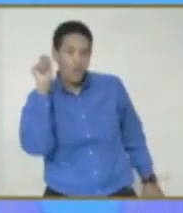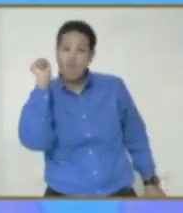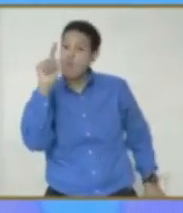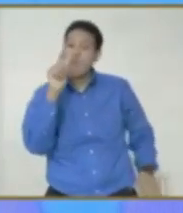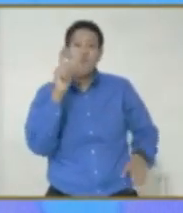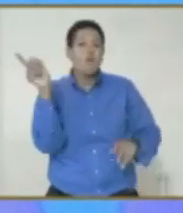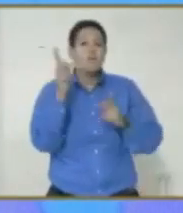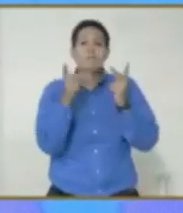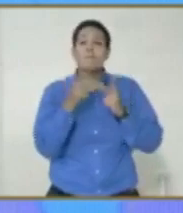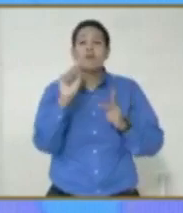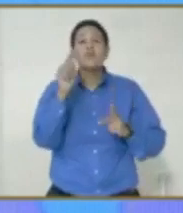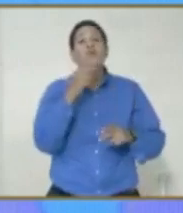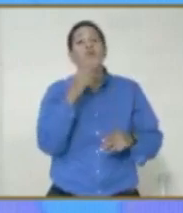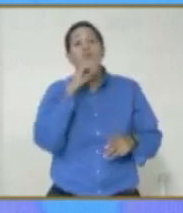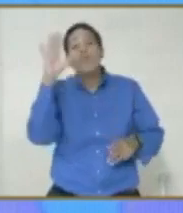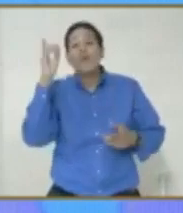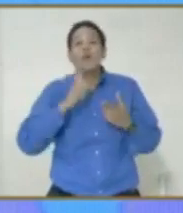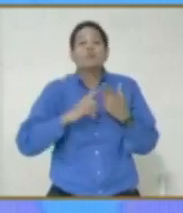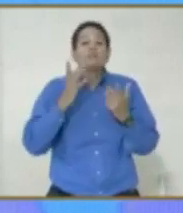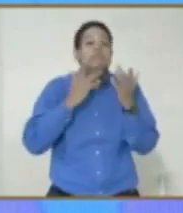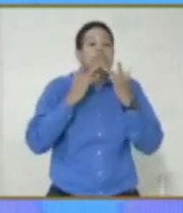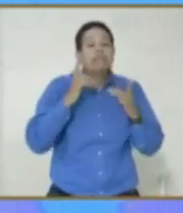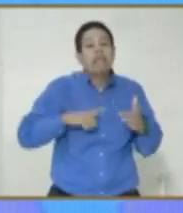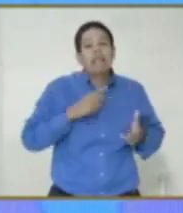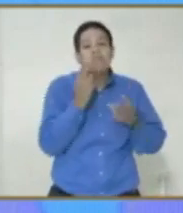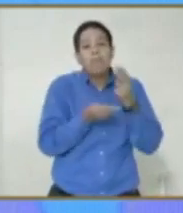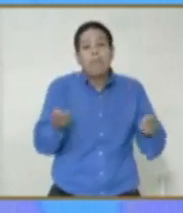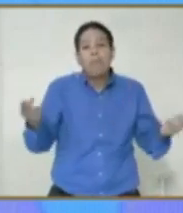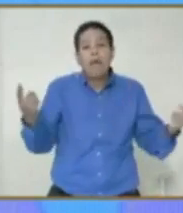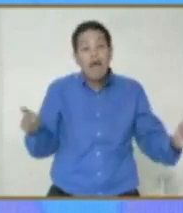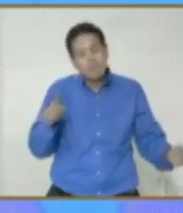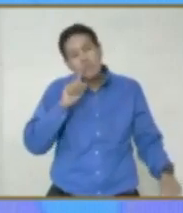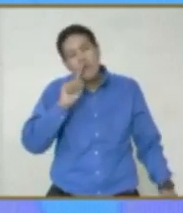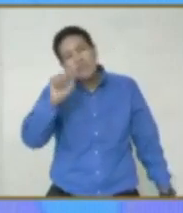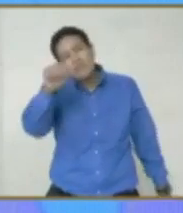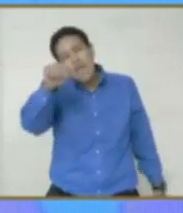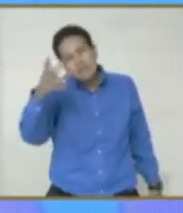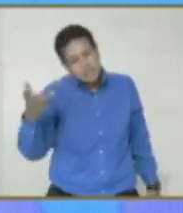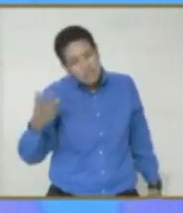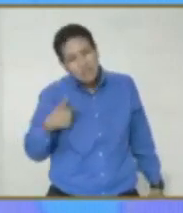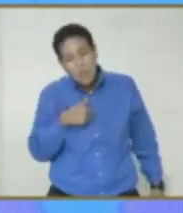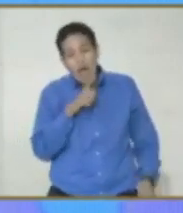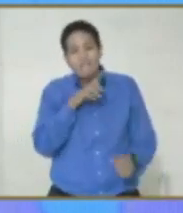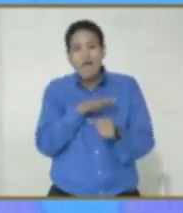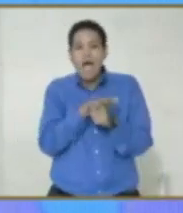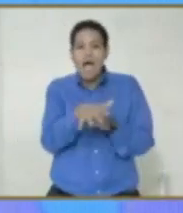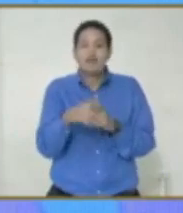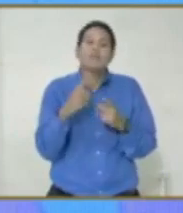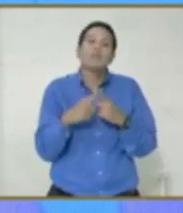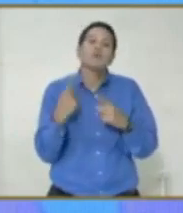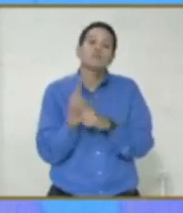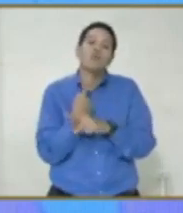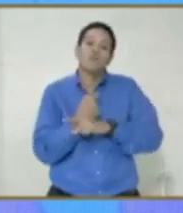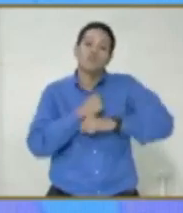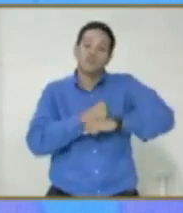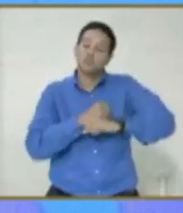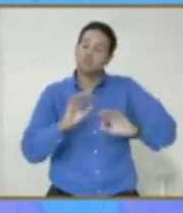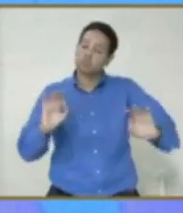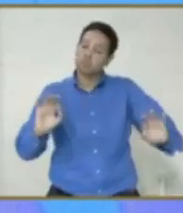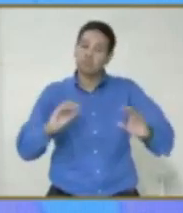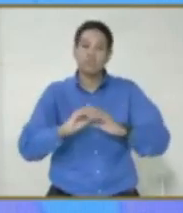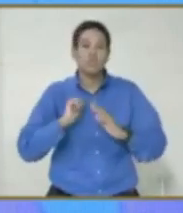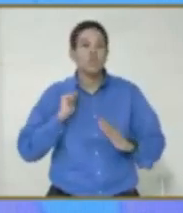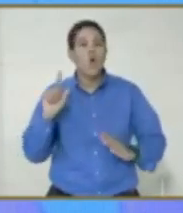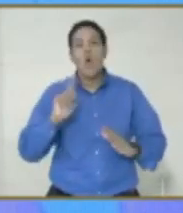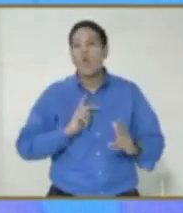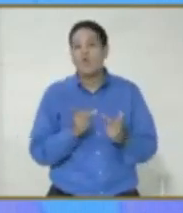the country. So the answer to the question is yes, we have adequate and proper security in all our